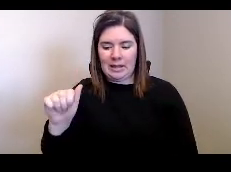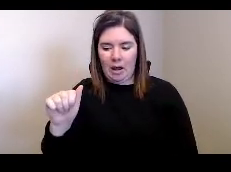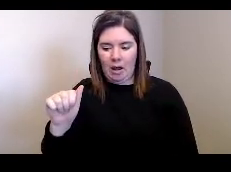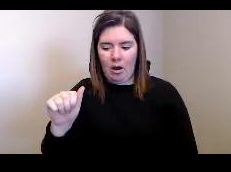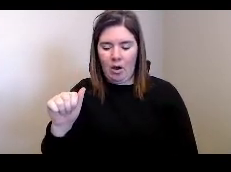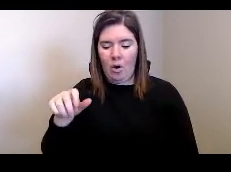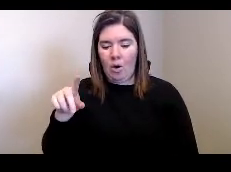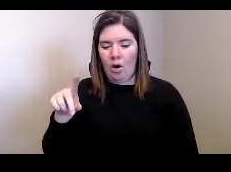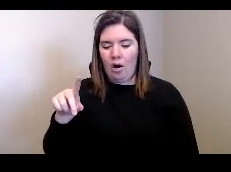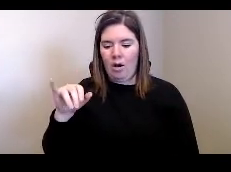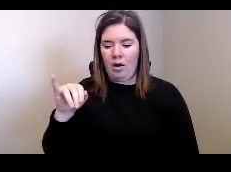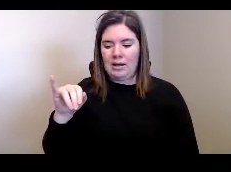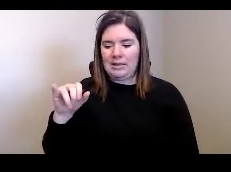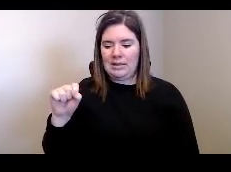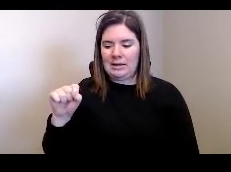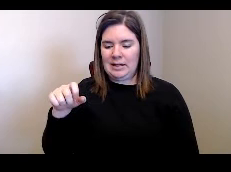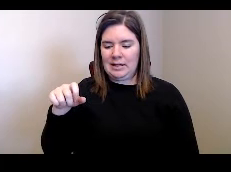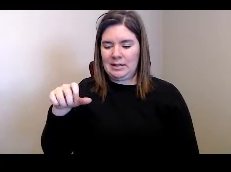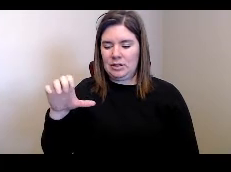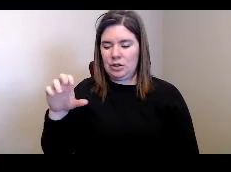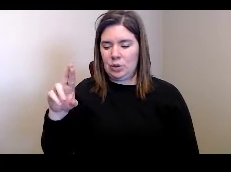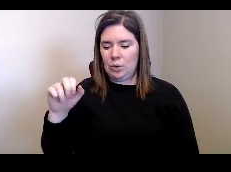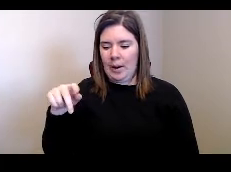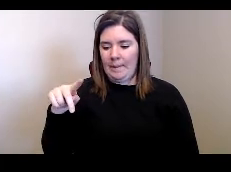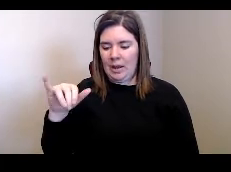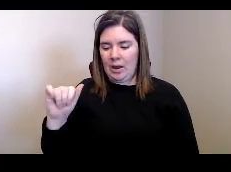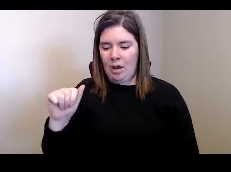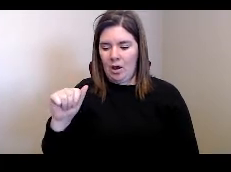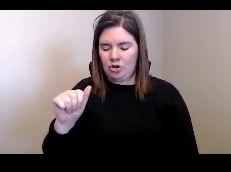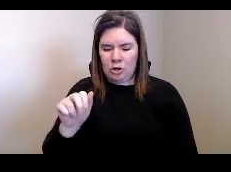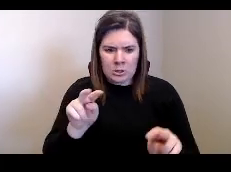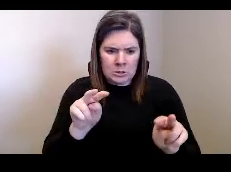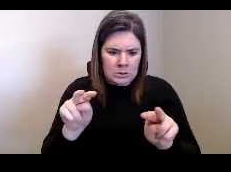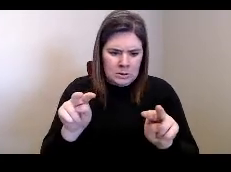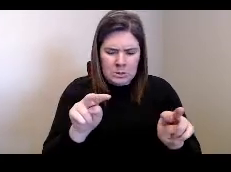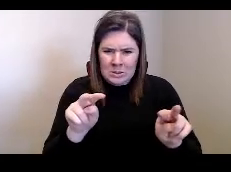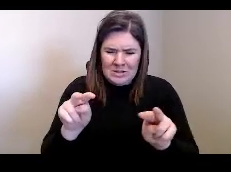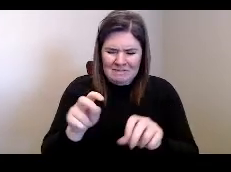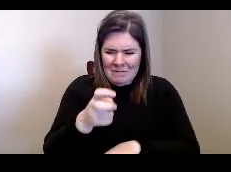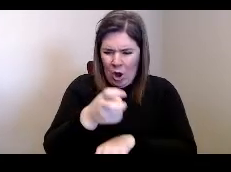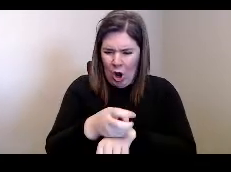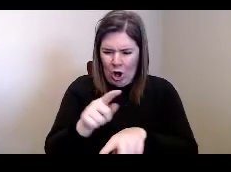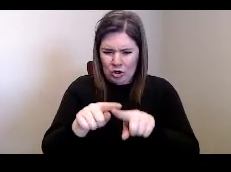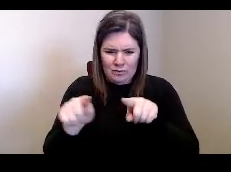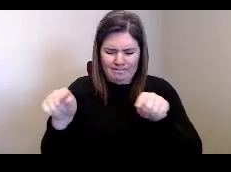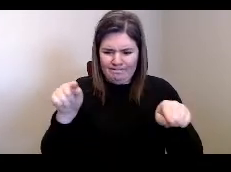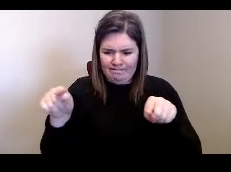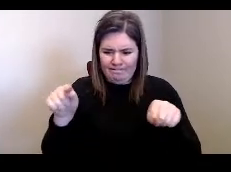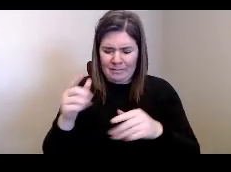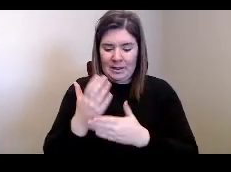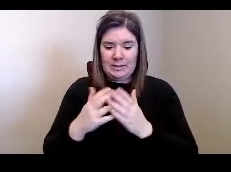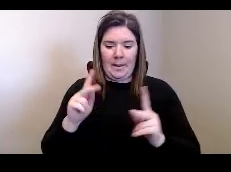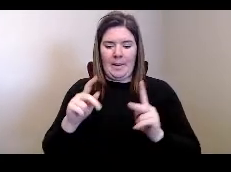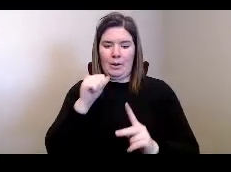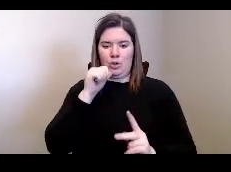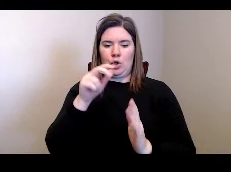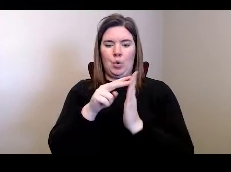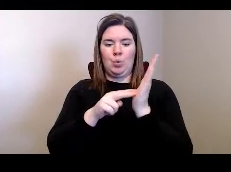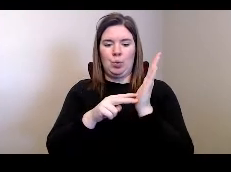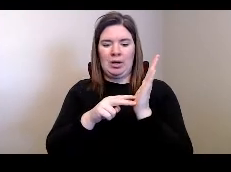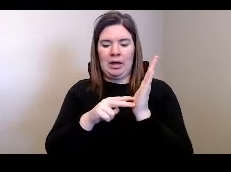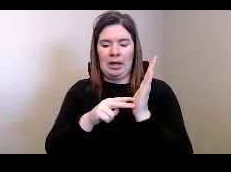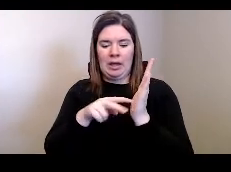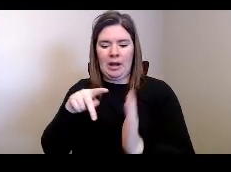have a hard time distinguishing words because some people don't read words phonetically. They kind of look at